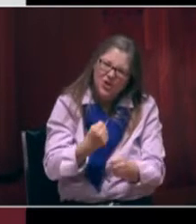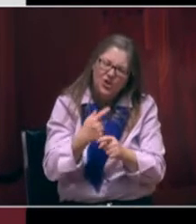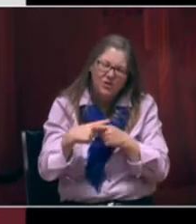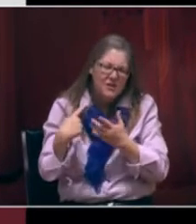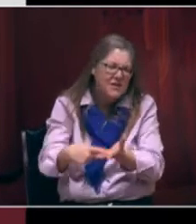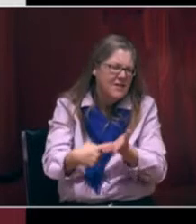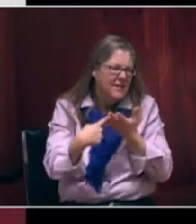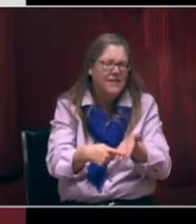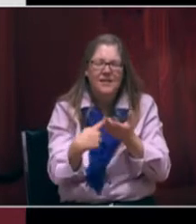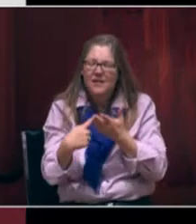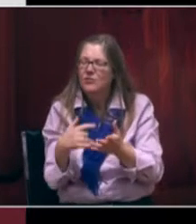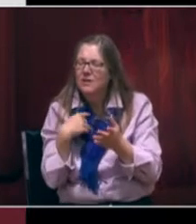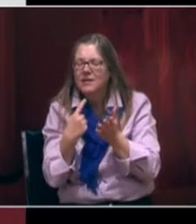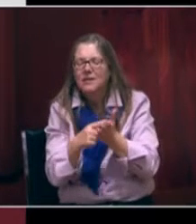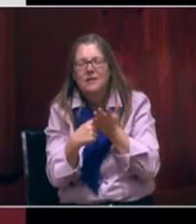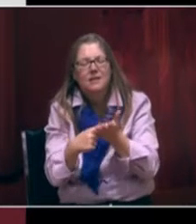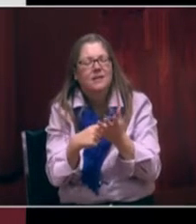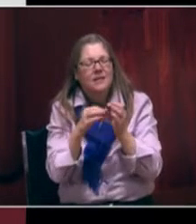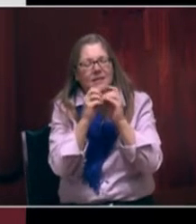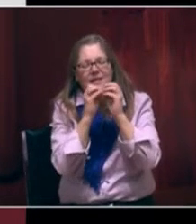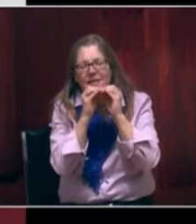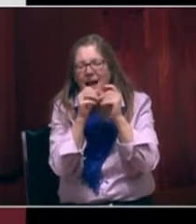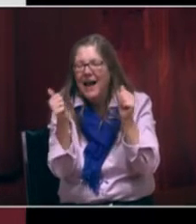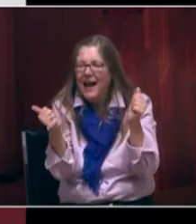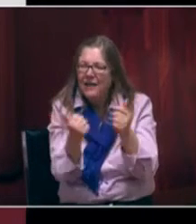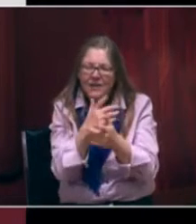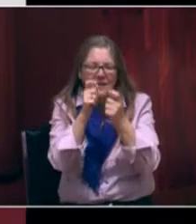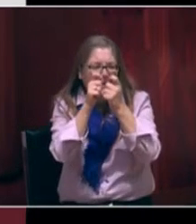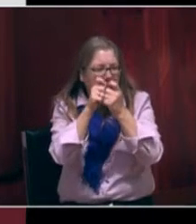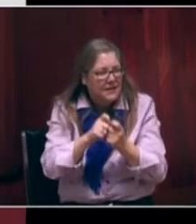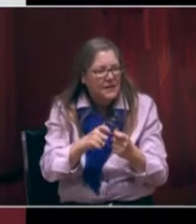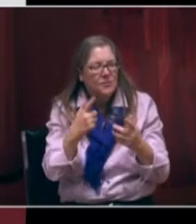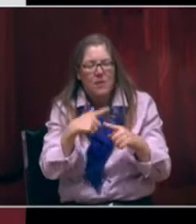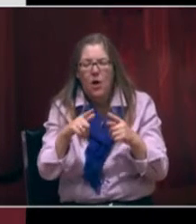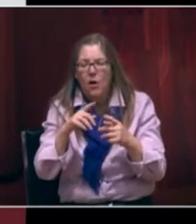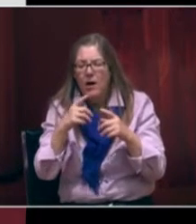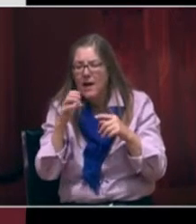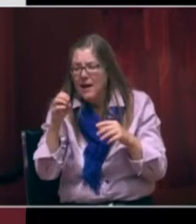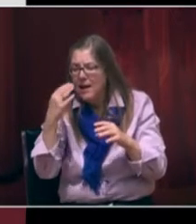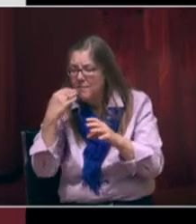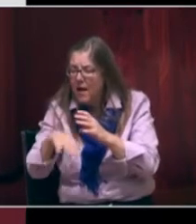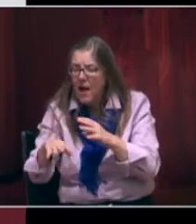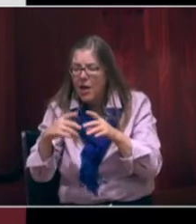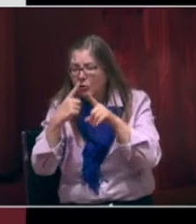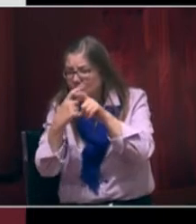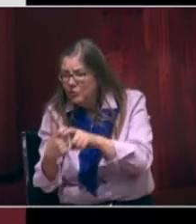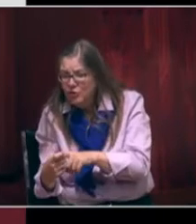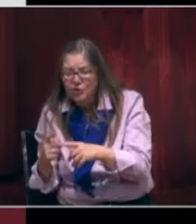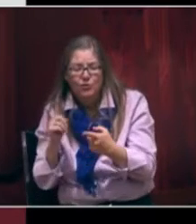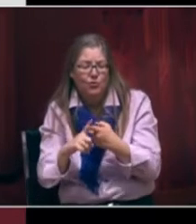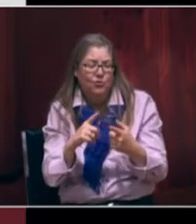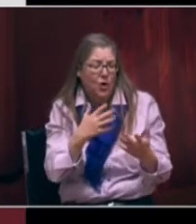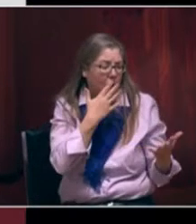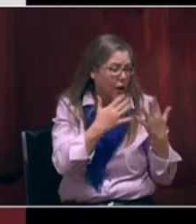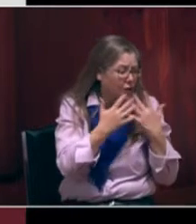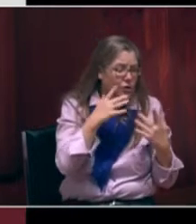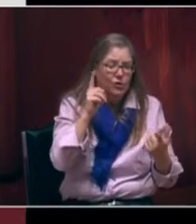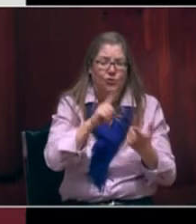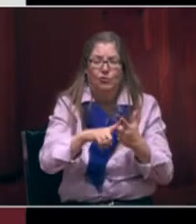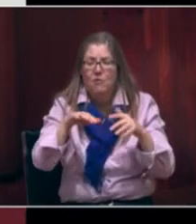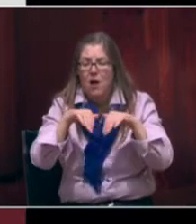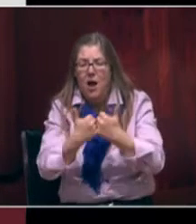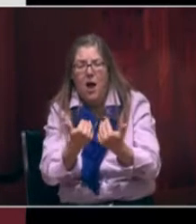we debated over everything from the color of a cover sheet to whether email encryption was required, also to how this information should be